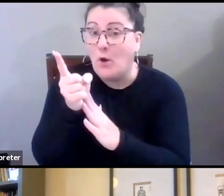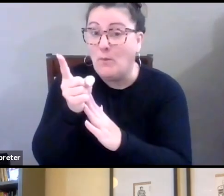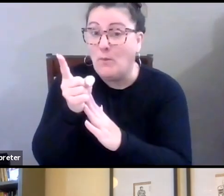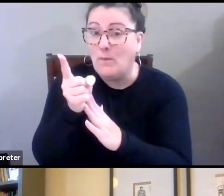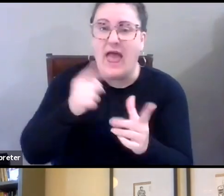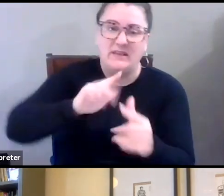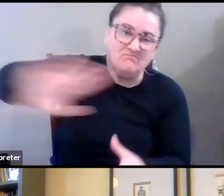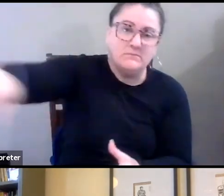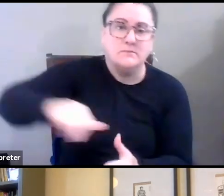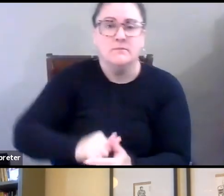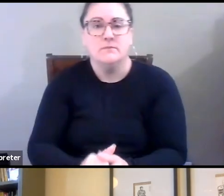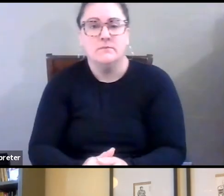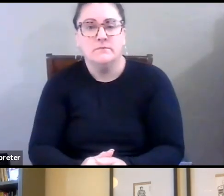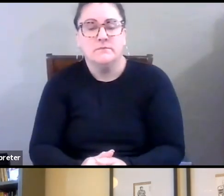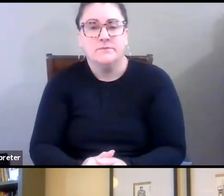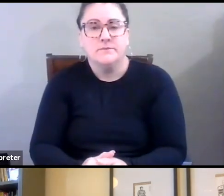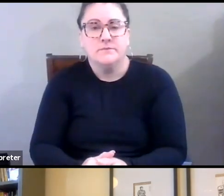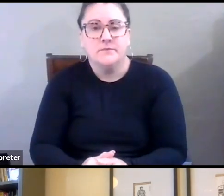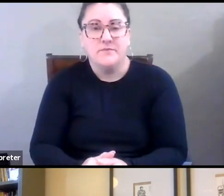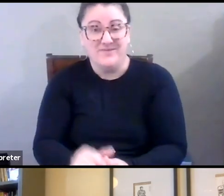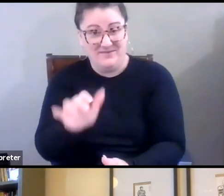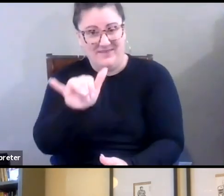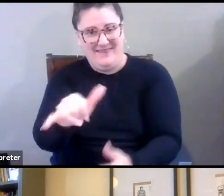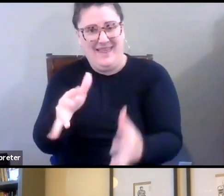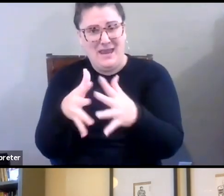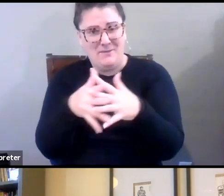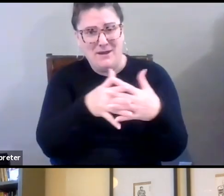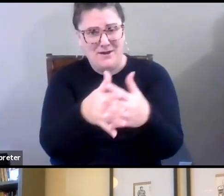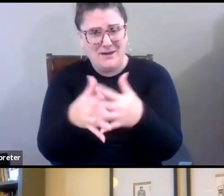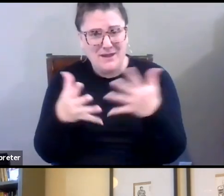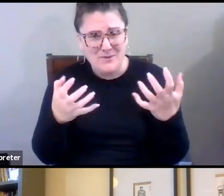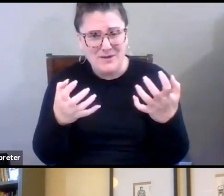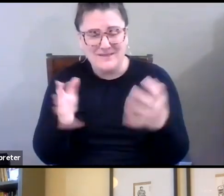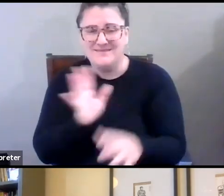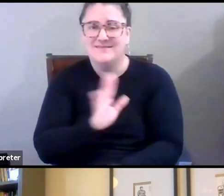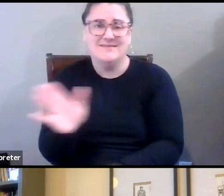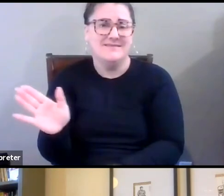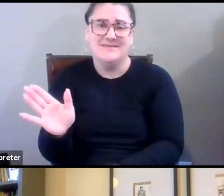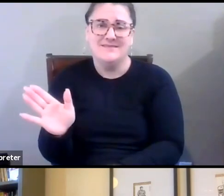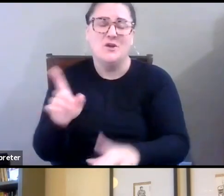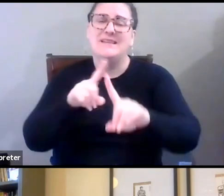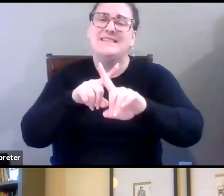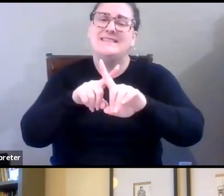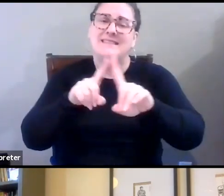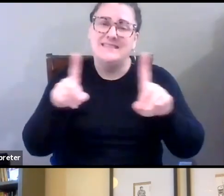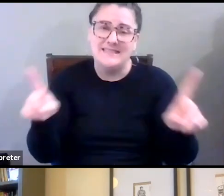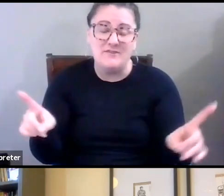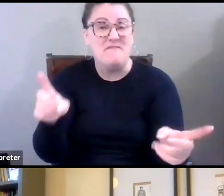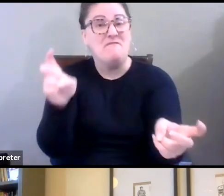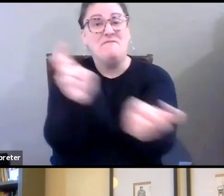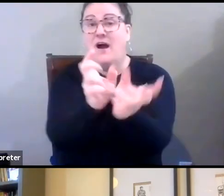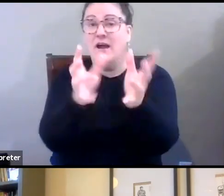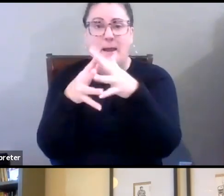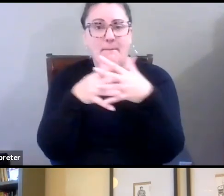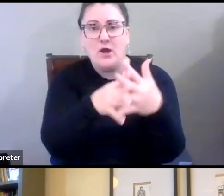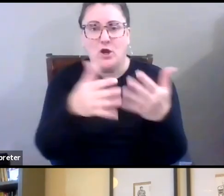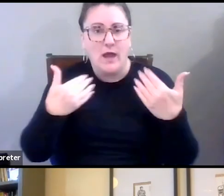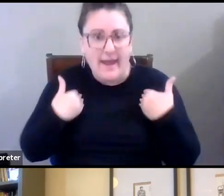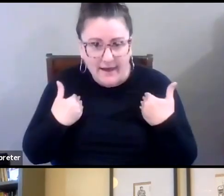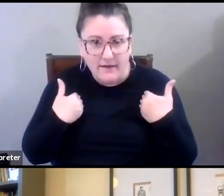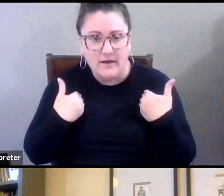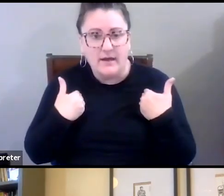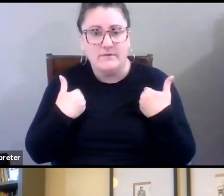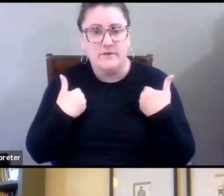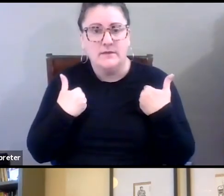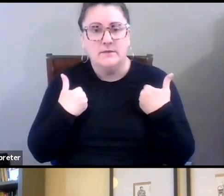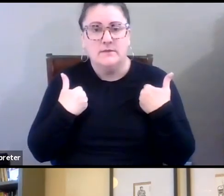out? Is it that America, or is there just a totally different fucking America that we can have, which